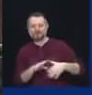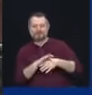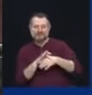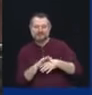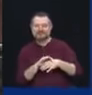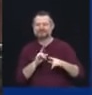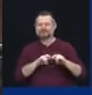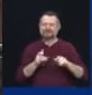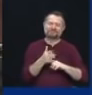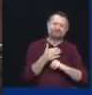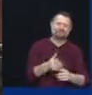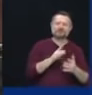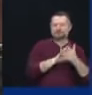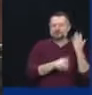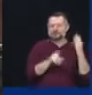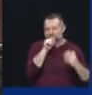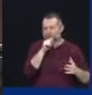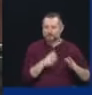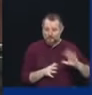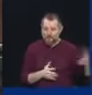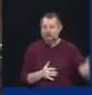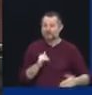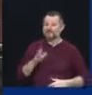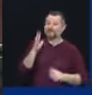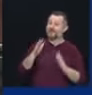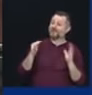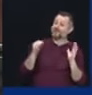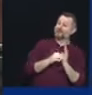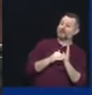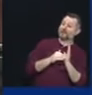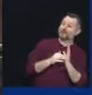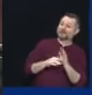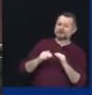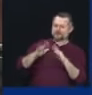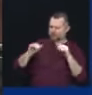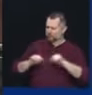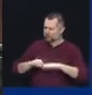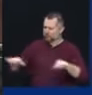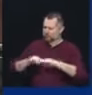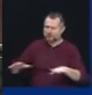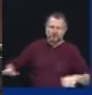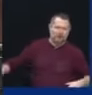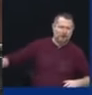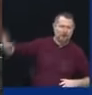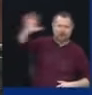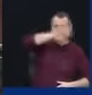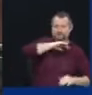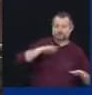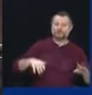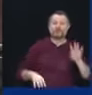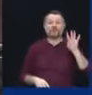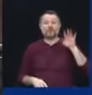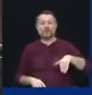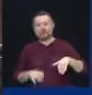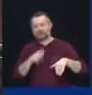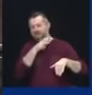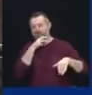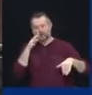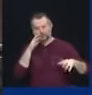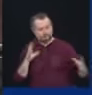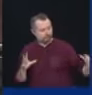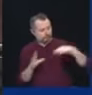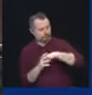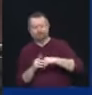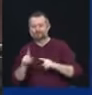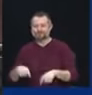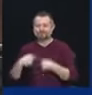across the state, 4,000 farms have participated so far. With this additional